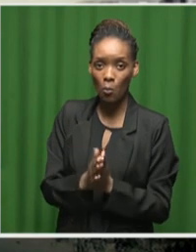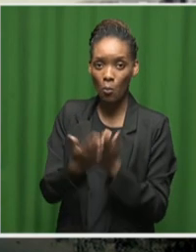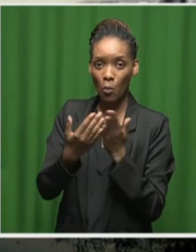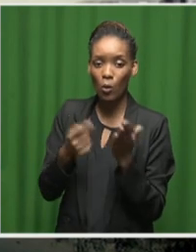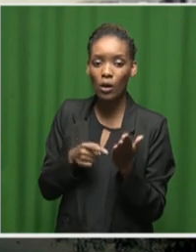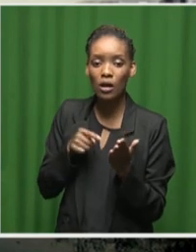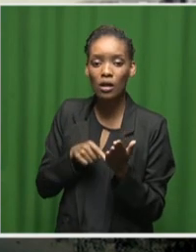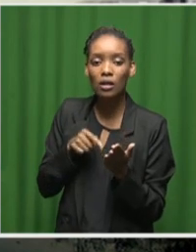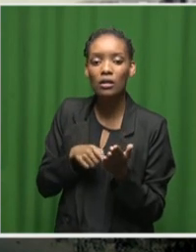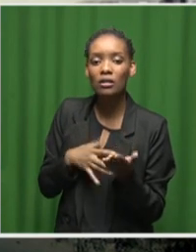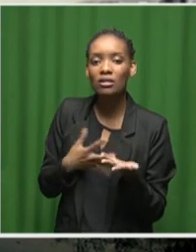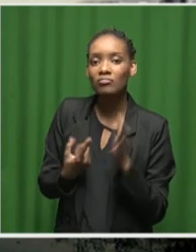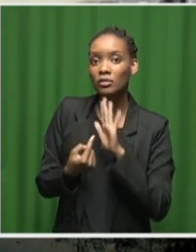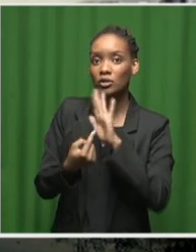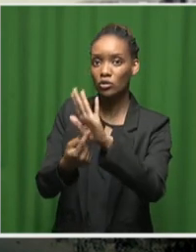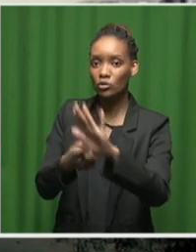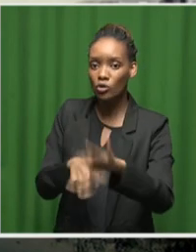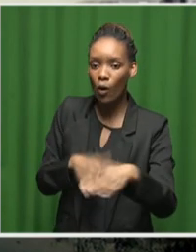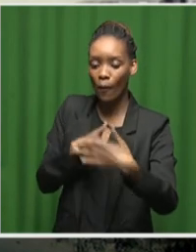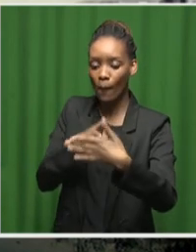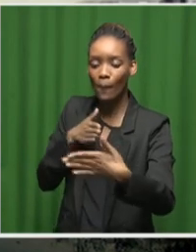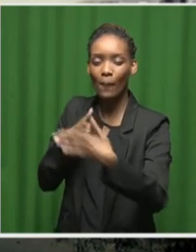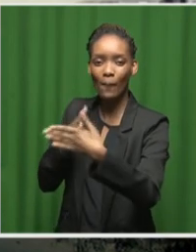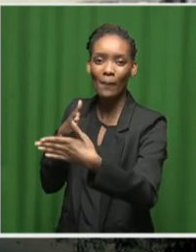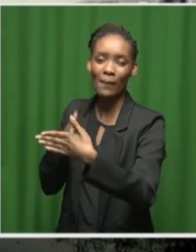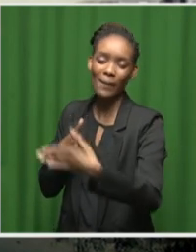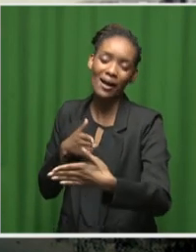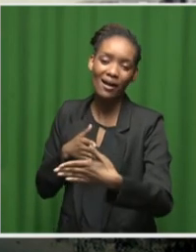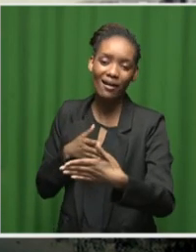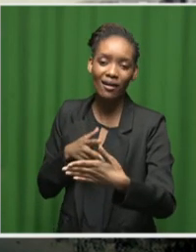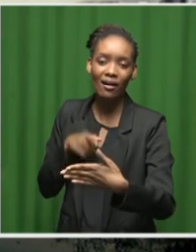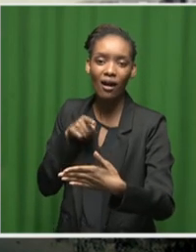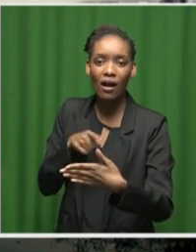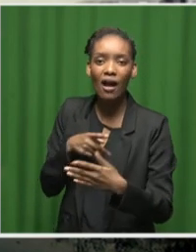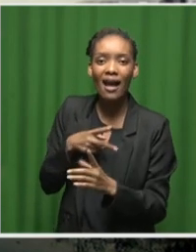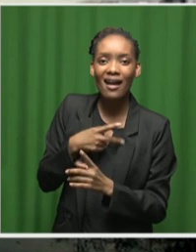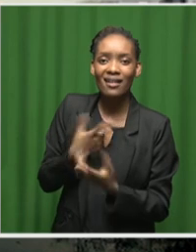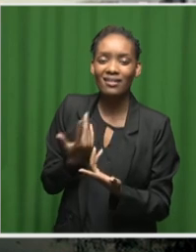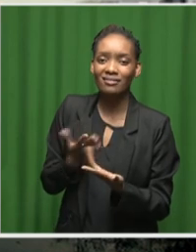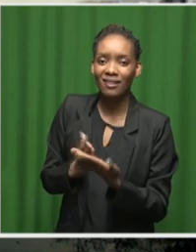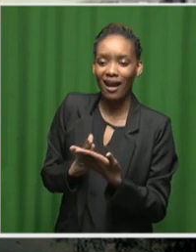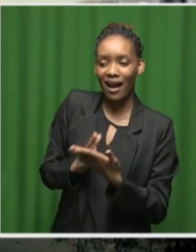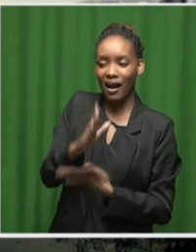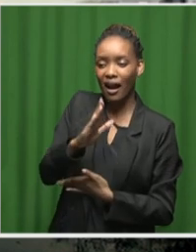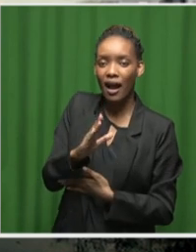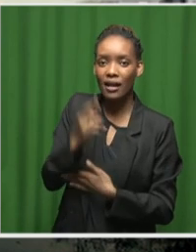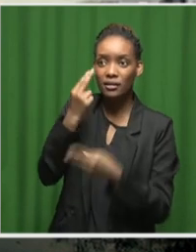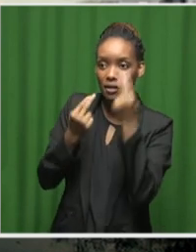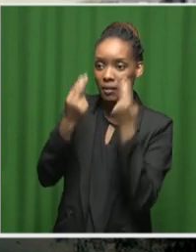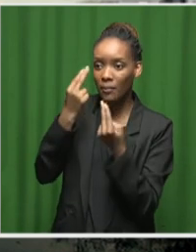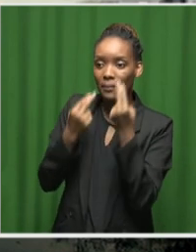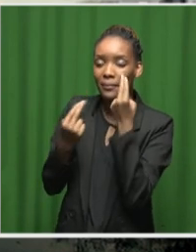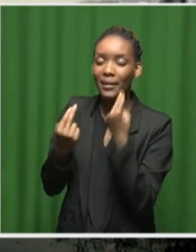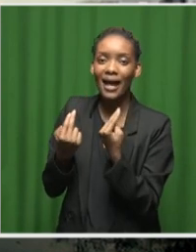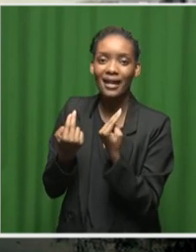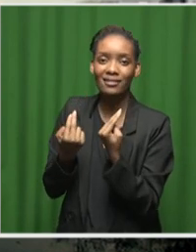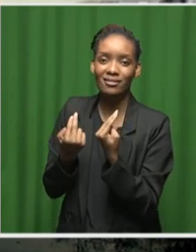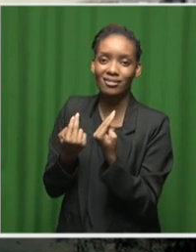also highlights how barriers to accessible reading formats violate the rights of blind and visually impaired persons in the country.